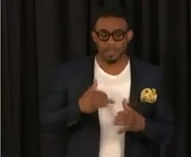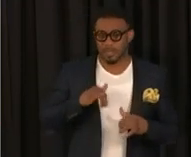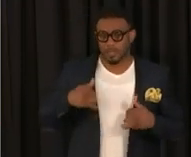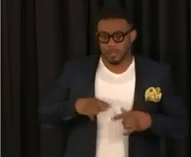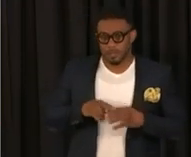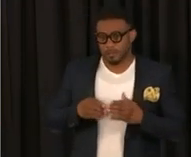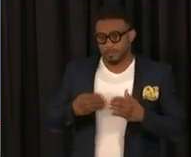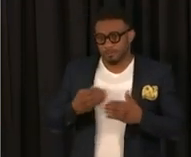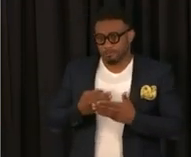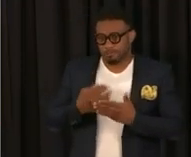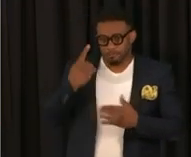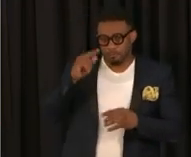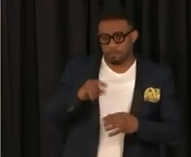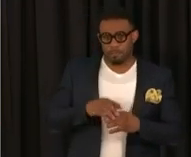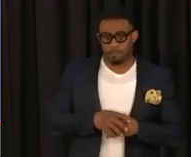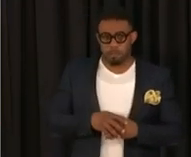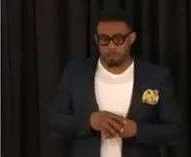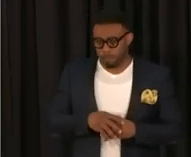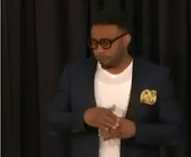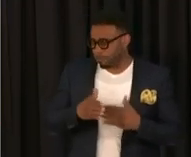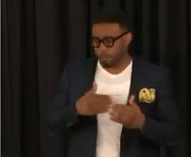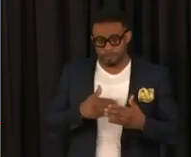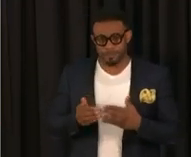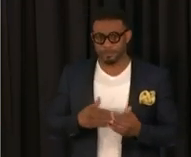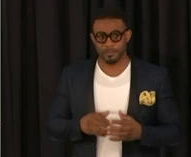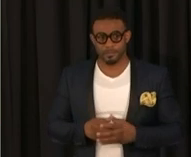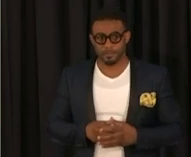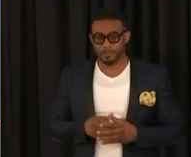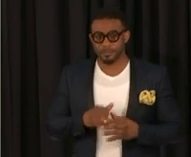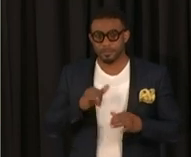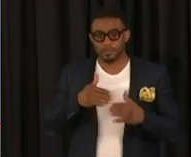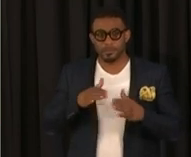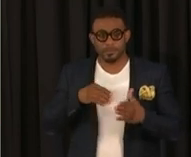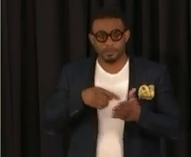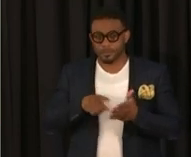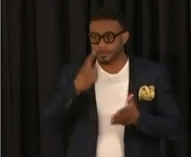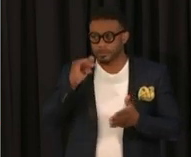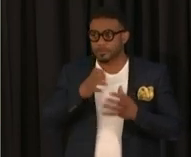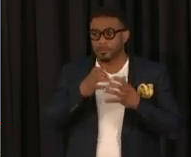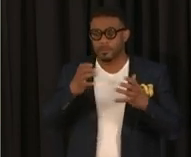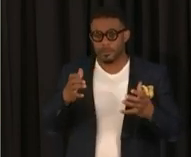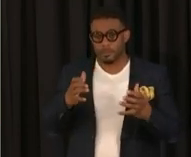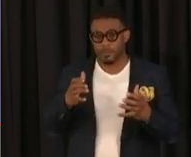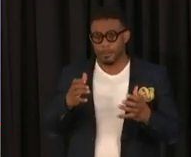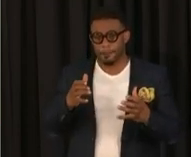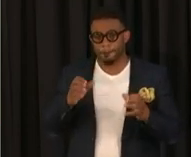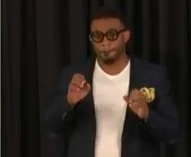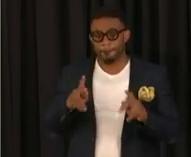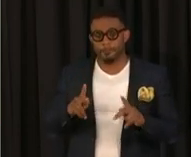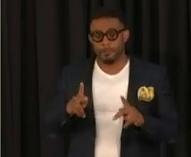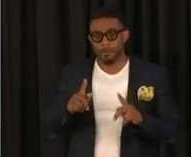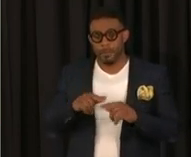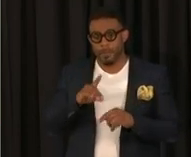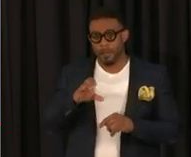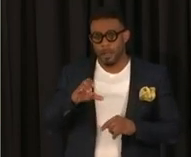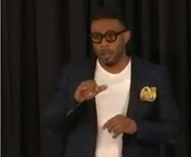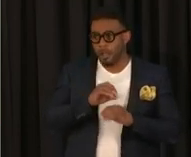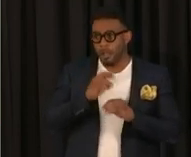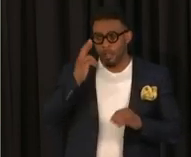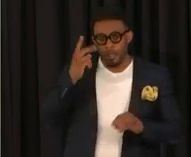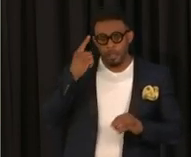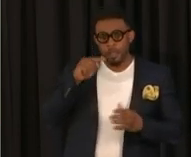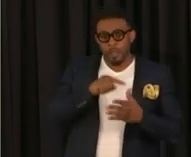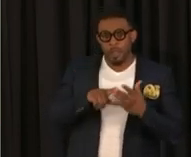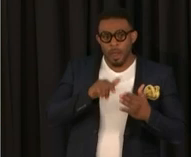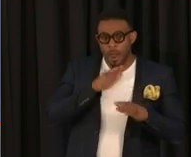developers like us that would finance it for you and just sell you the electricity on how you're used to paying for it. But there's a lot of opportunity in the district, and there's